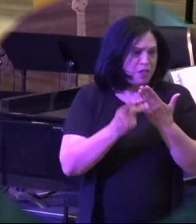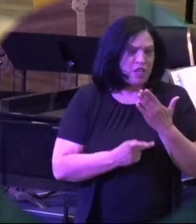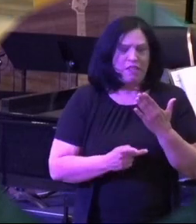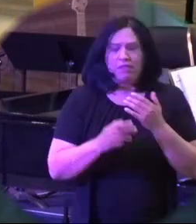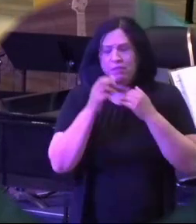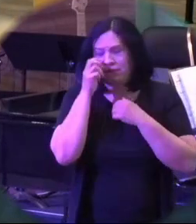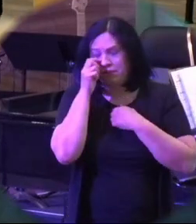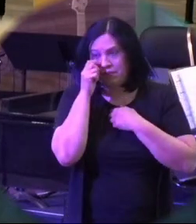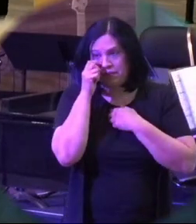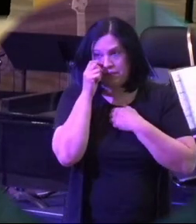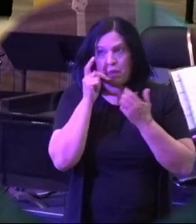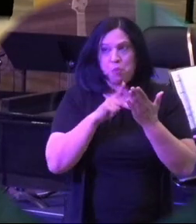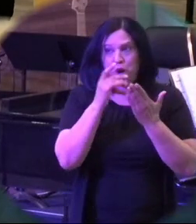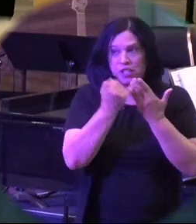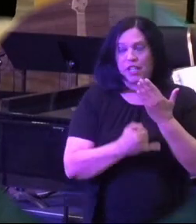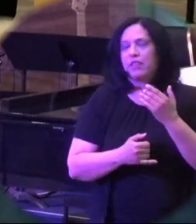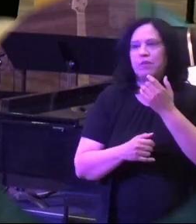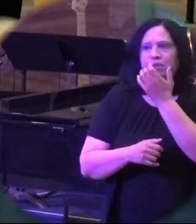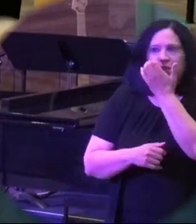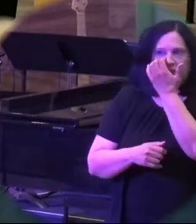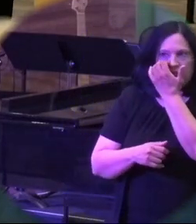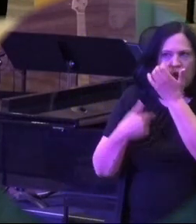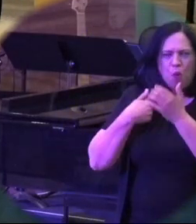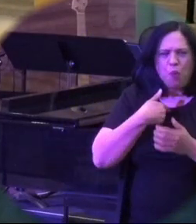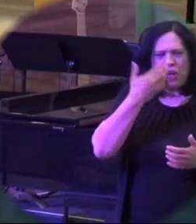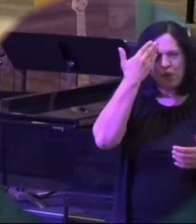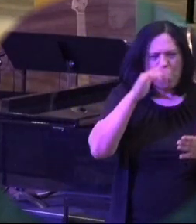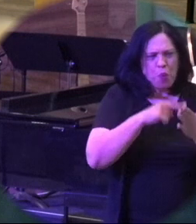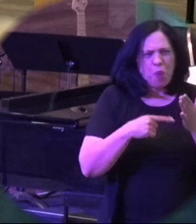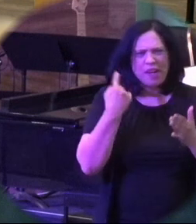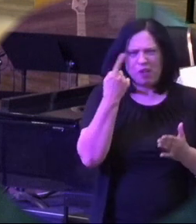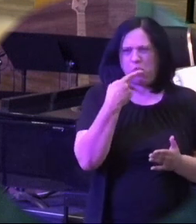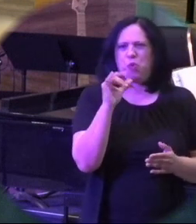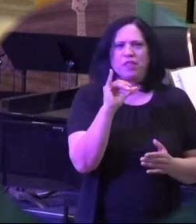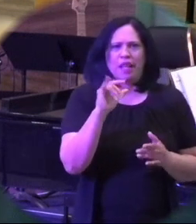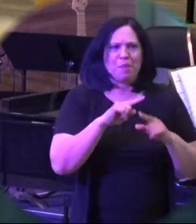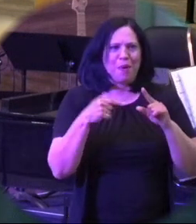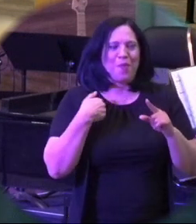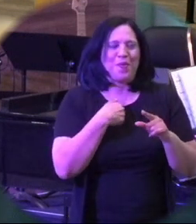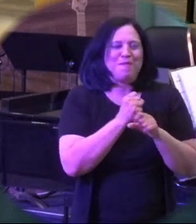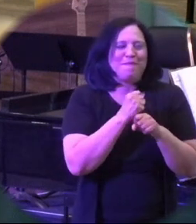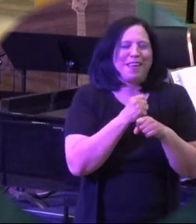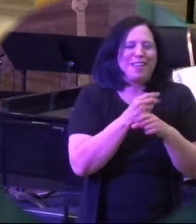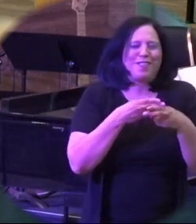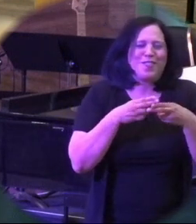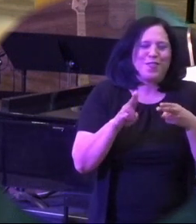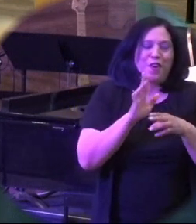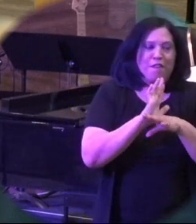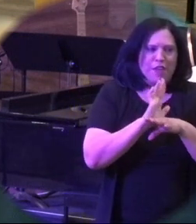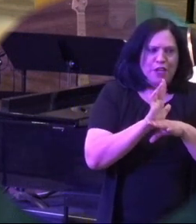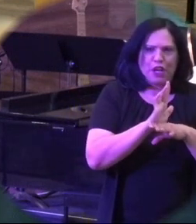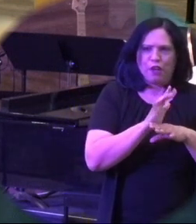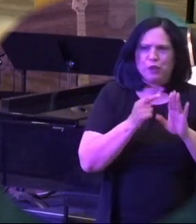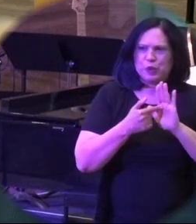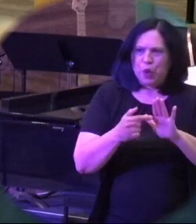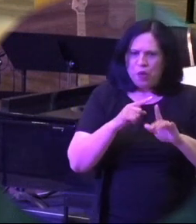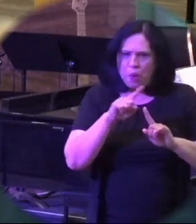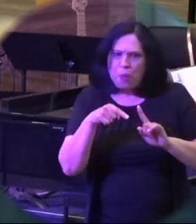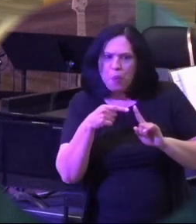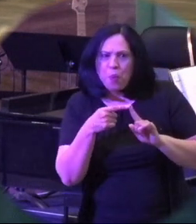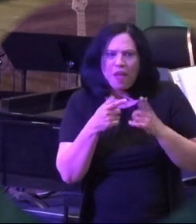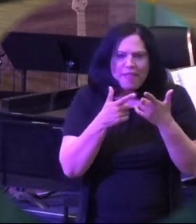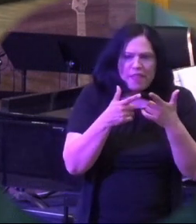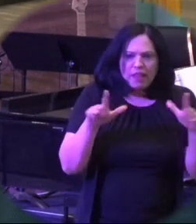looked, but we did a little short video to show how when the languages are confused, it's really hard to